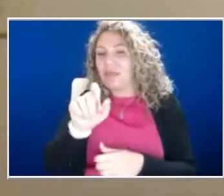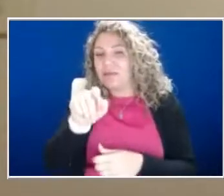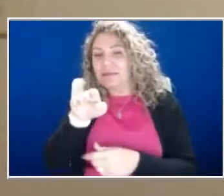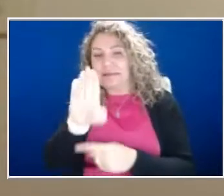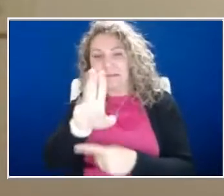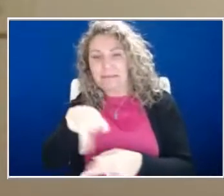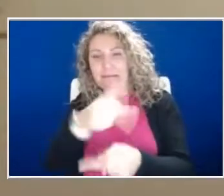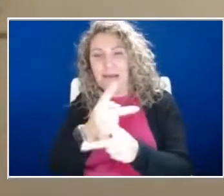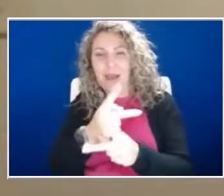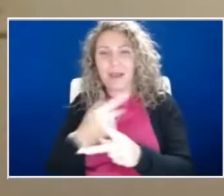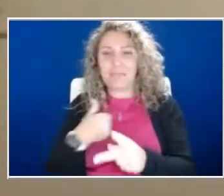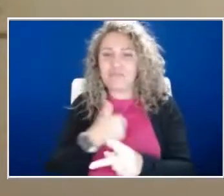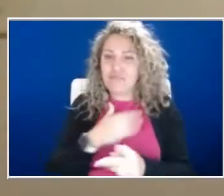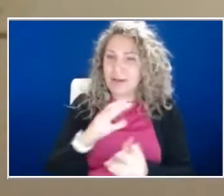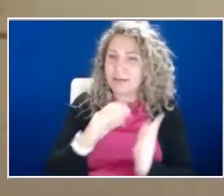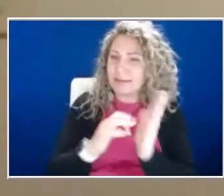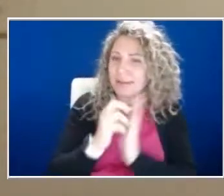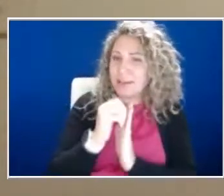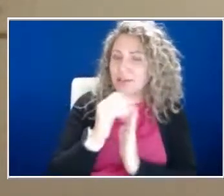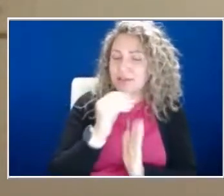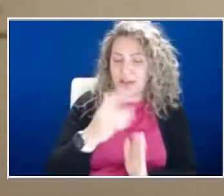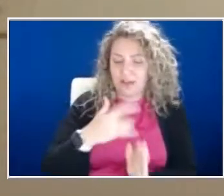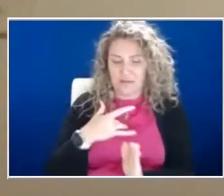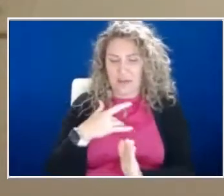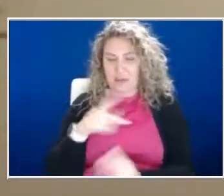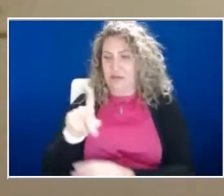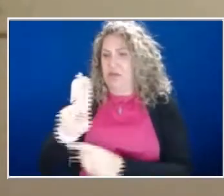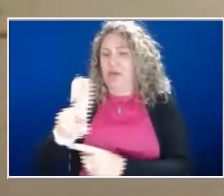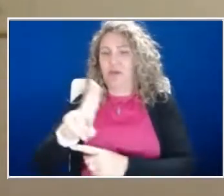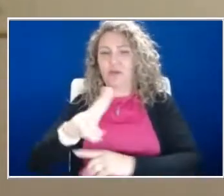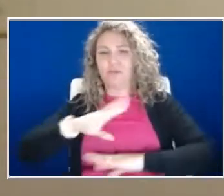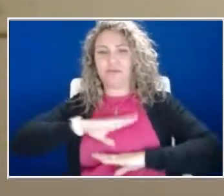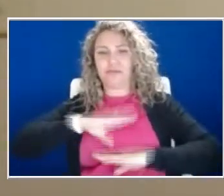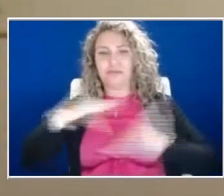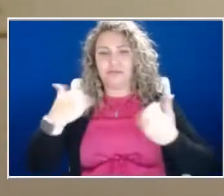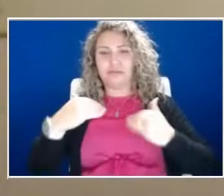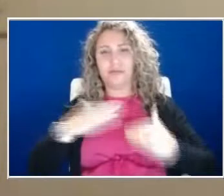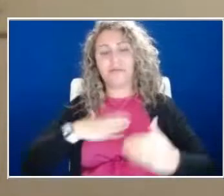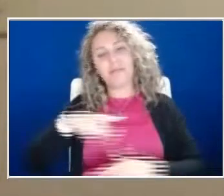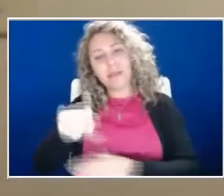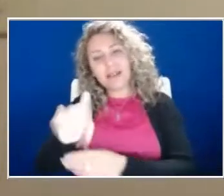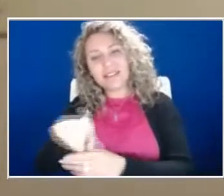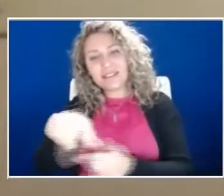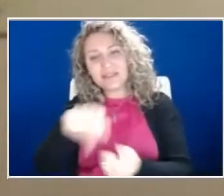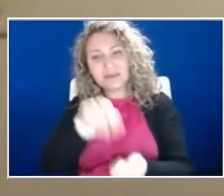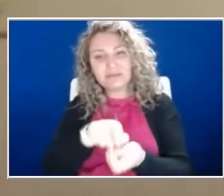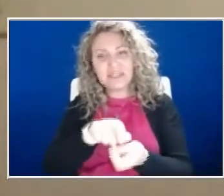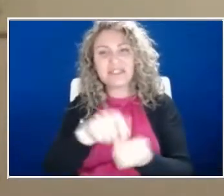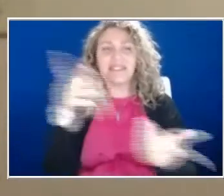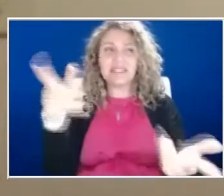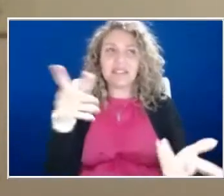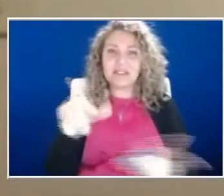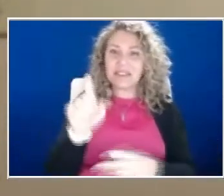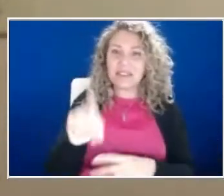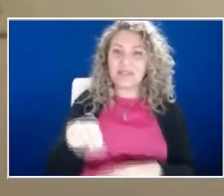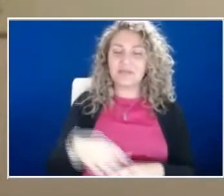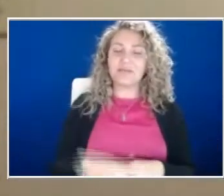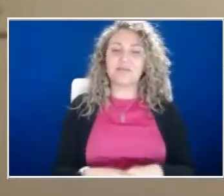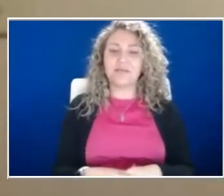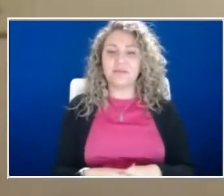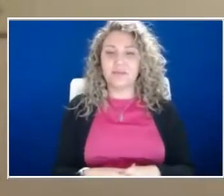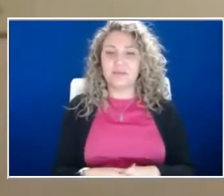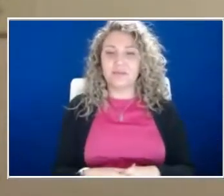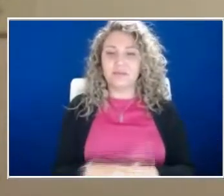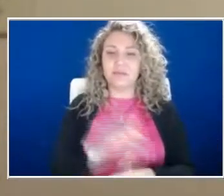cancer, and I felt like KU really met my needs in that specific area. When I did go to